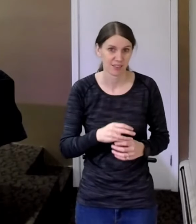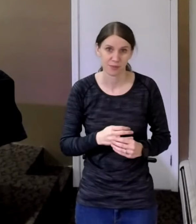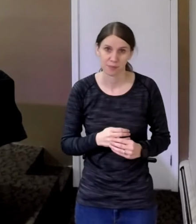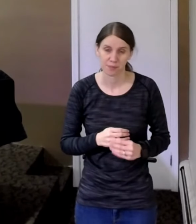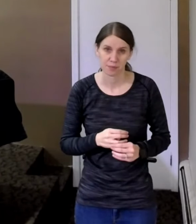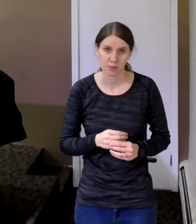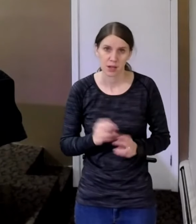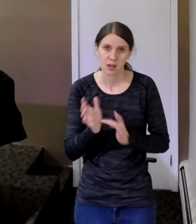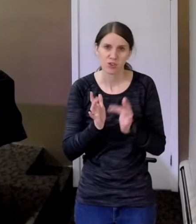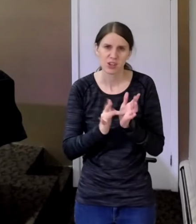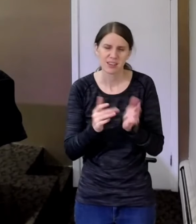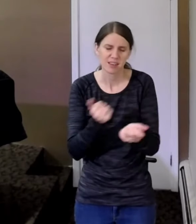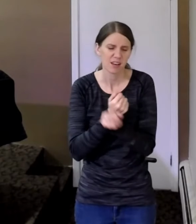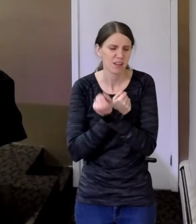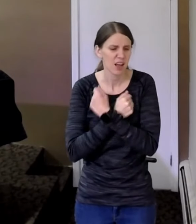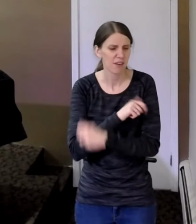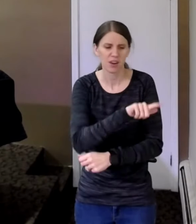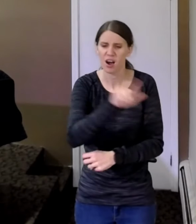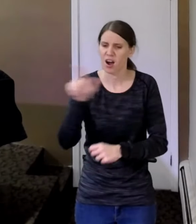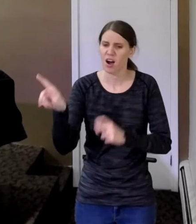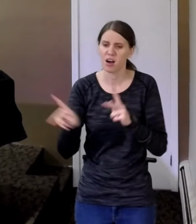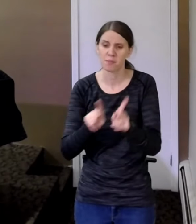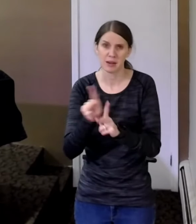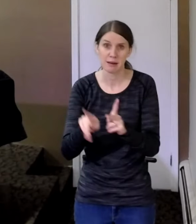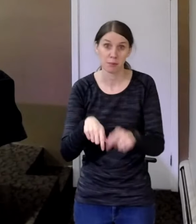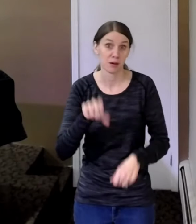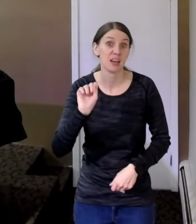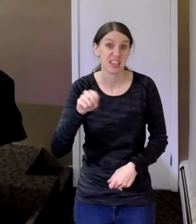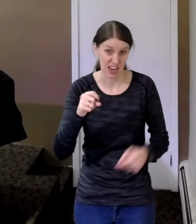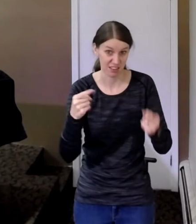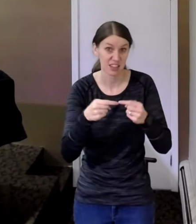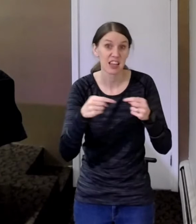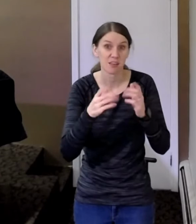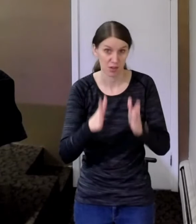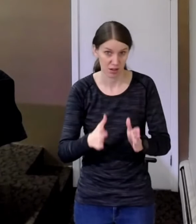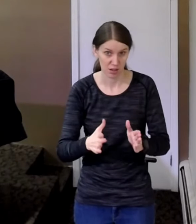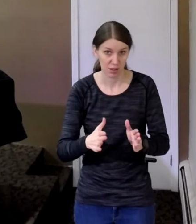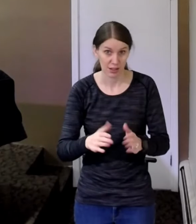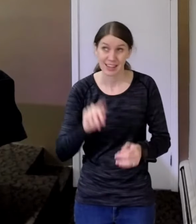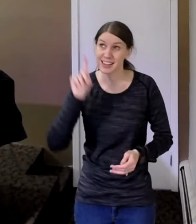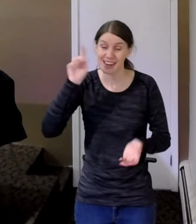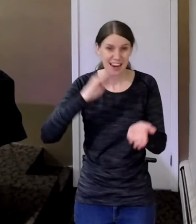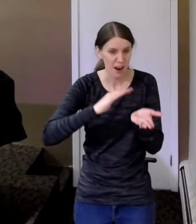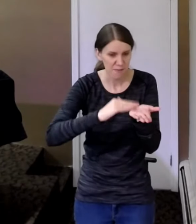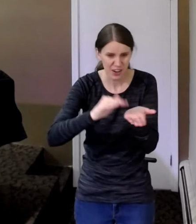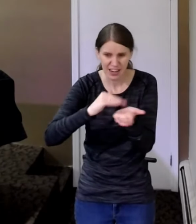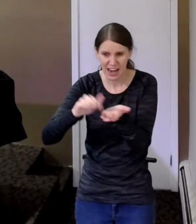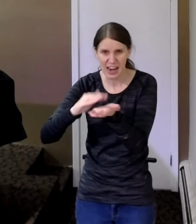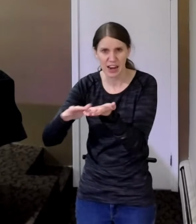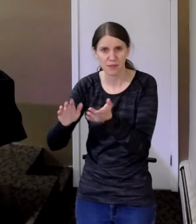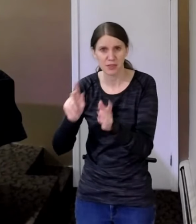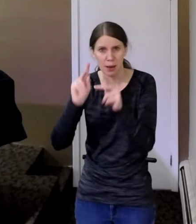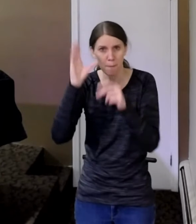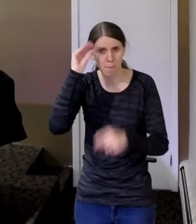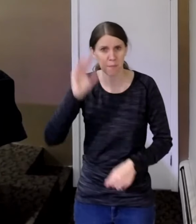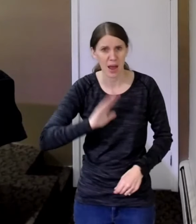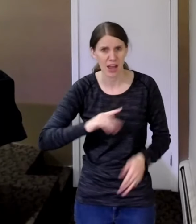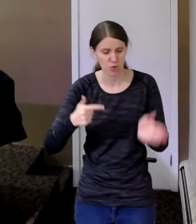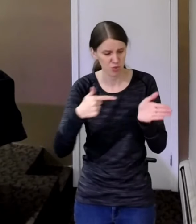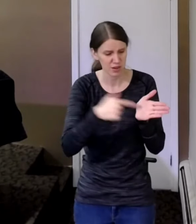Jesus loved everyone, even the people that were hating him. He forgave people that were nailing him to a cross.